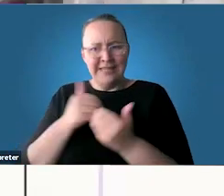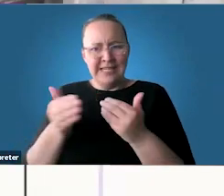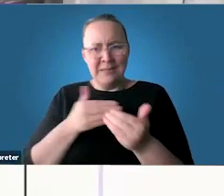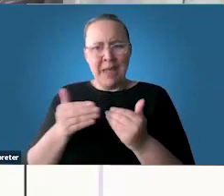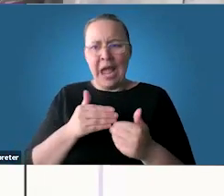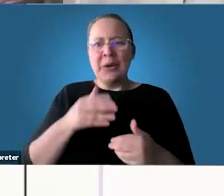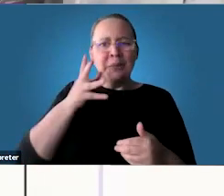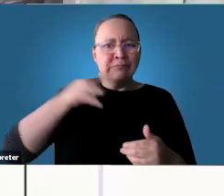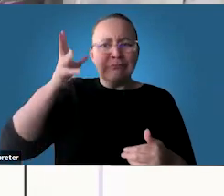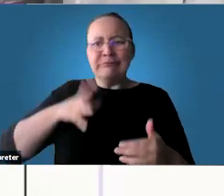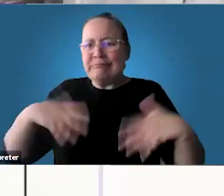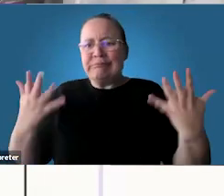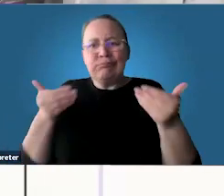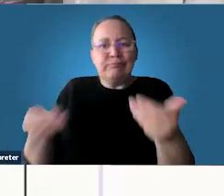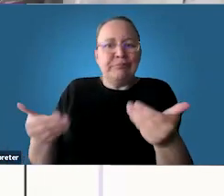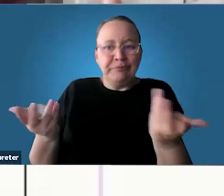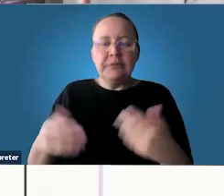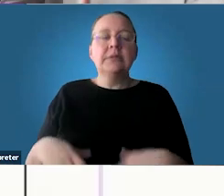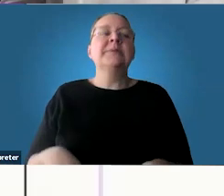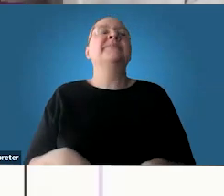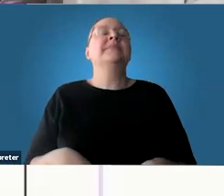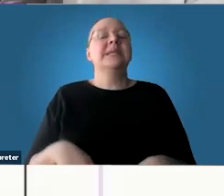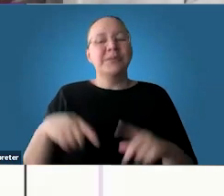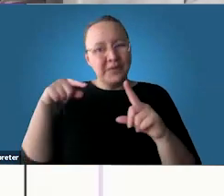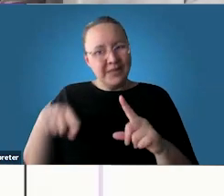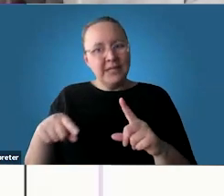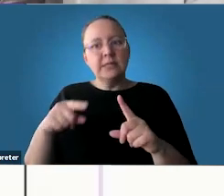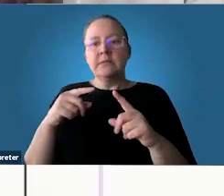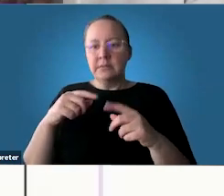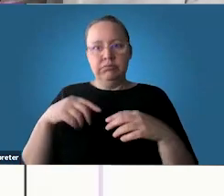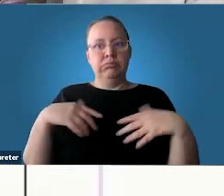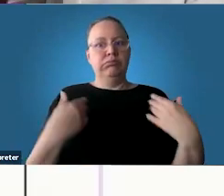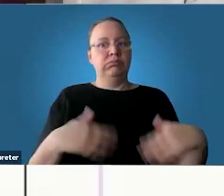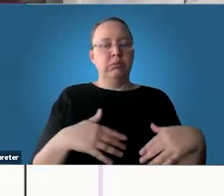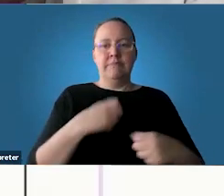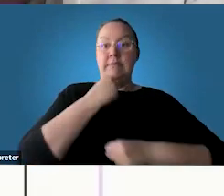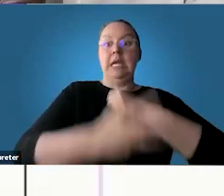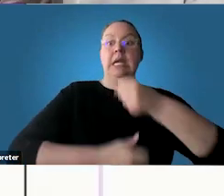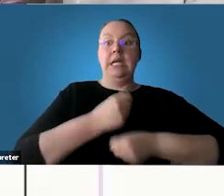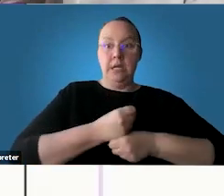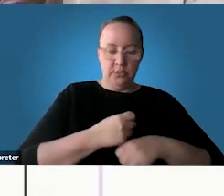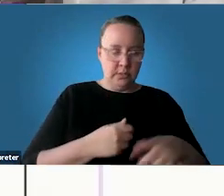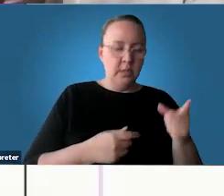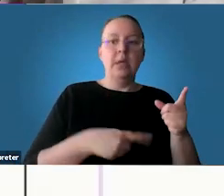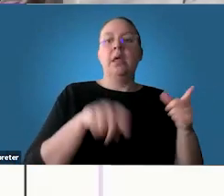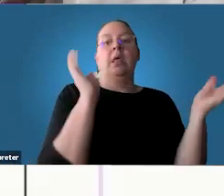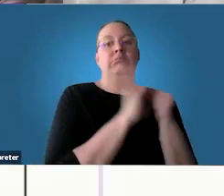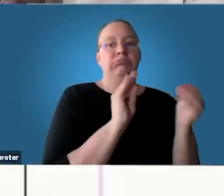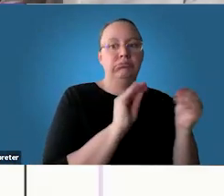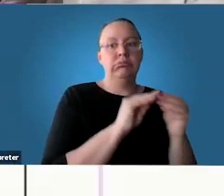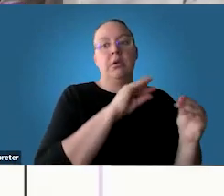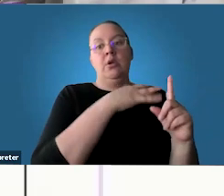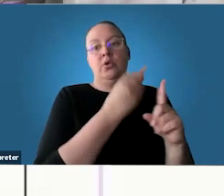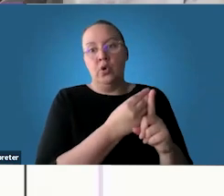the political spectrum. And this shift obviously took years from organizers, storytellers, cultural